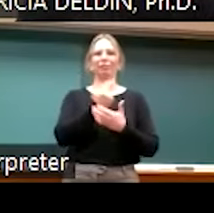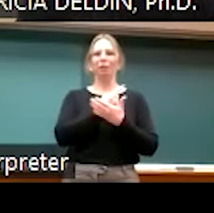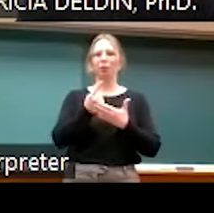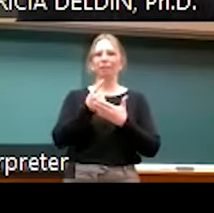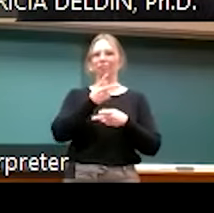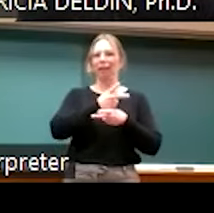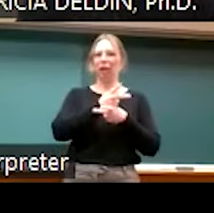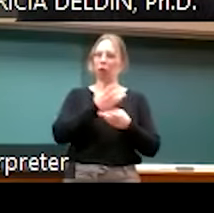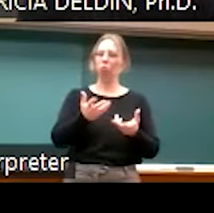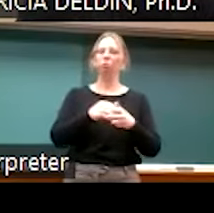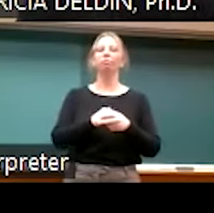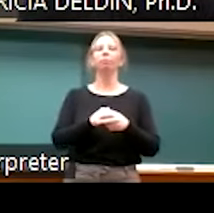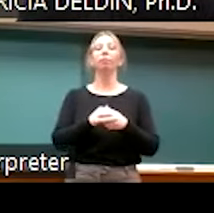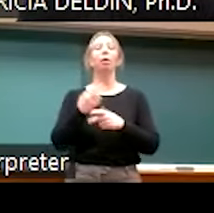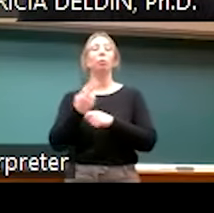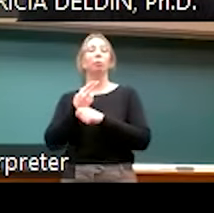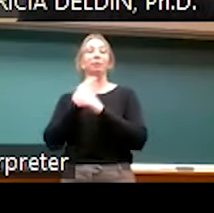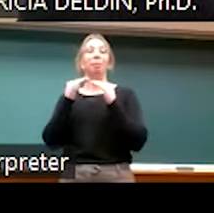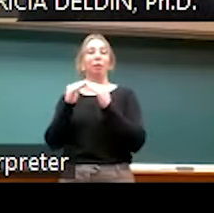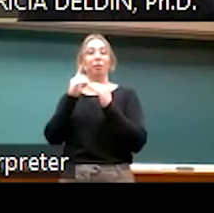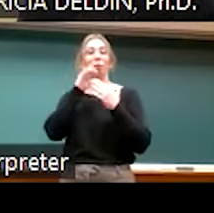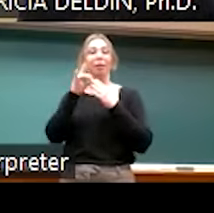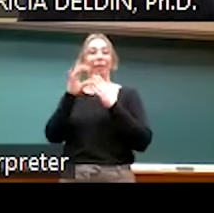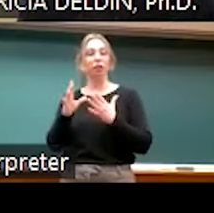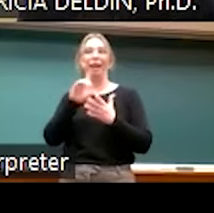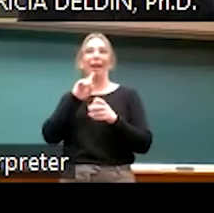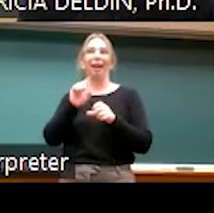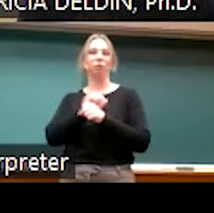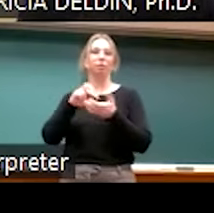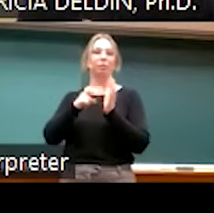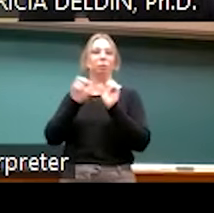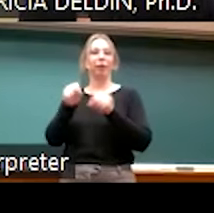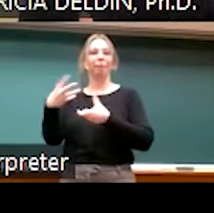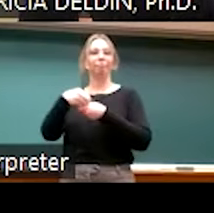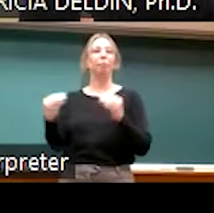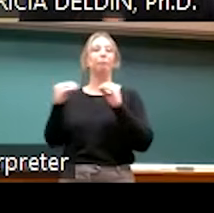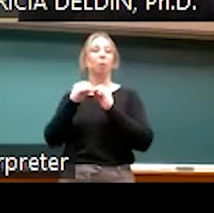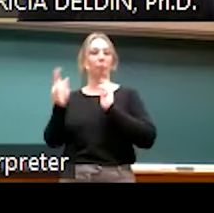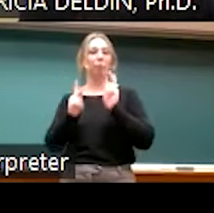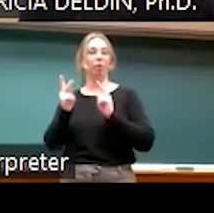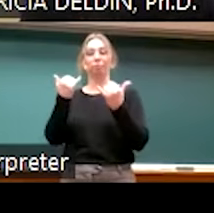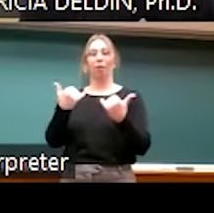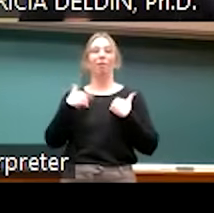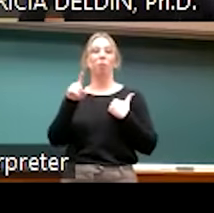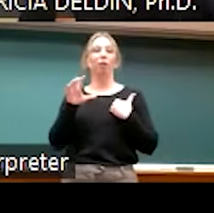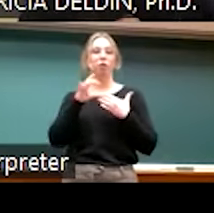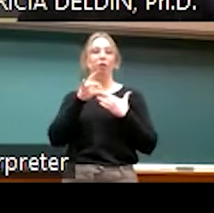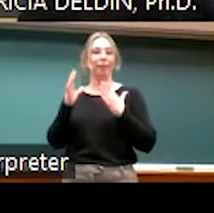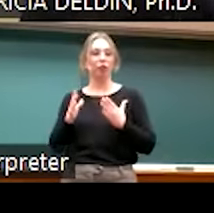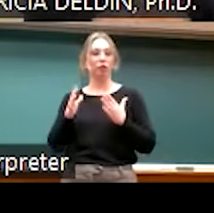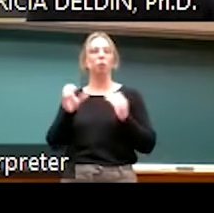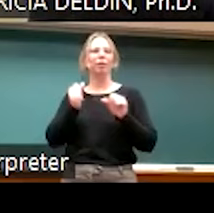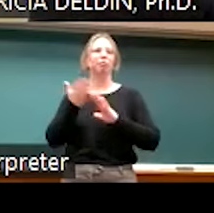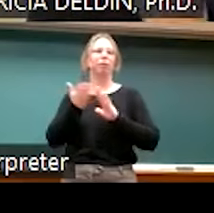peers actually expands capacity, right? So we now have 100 leaders who can run 15 groups